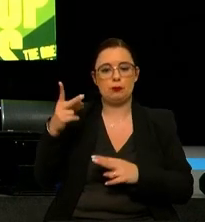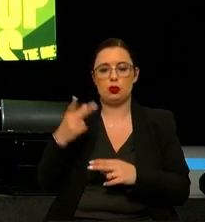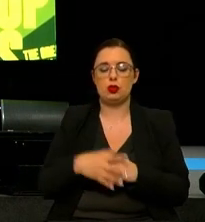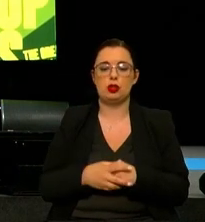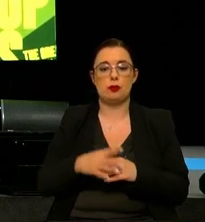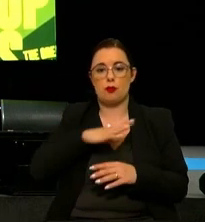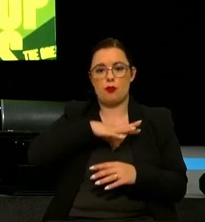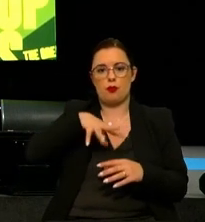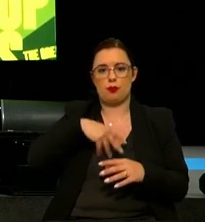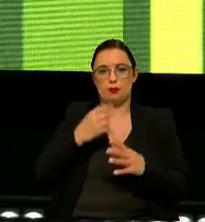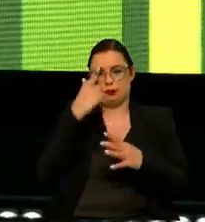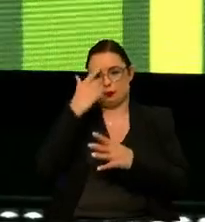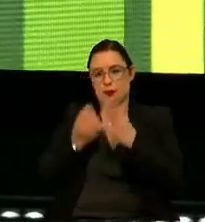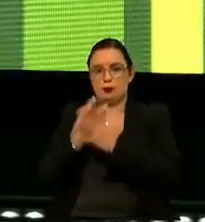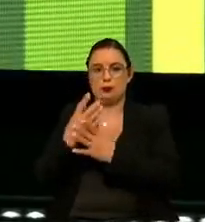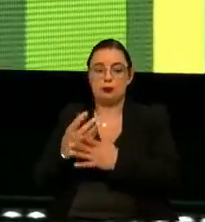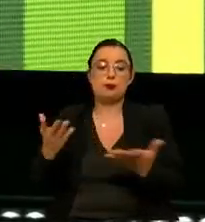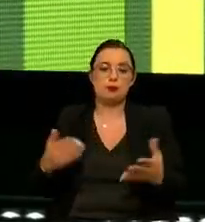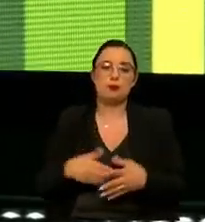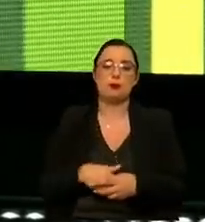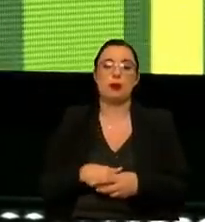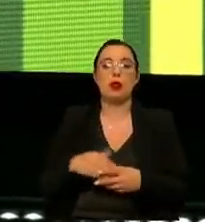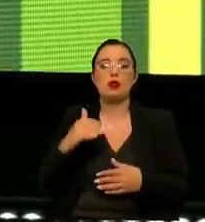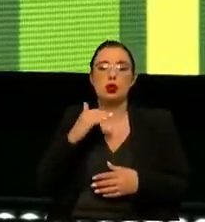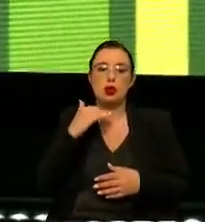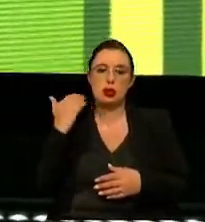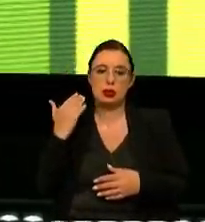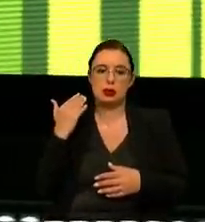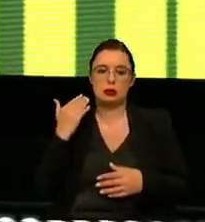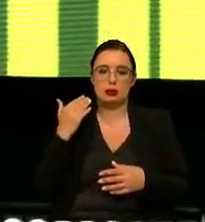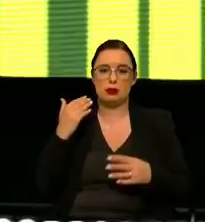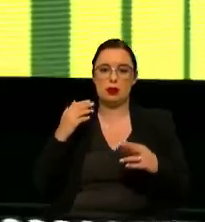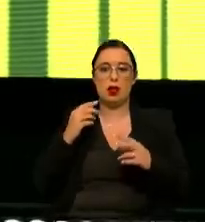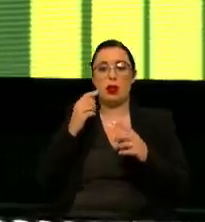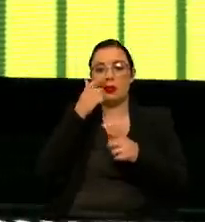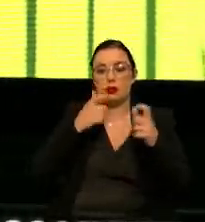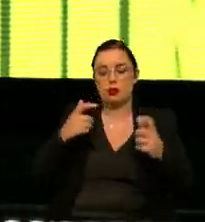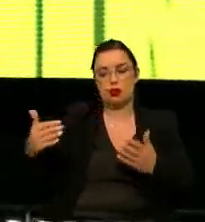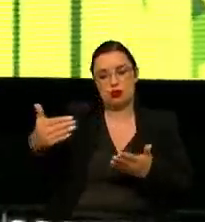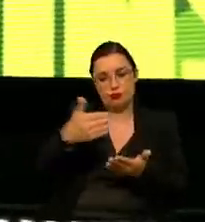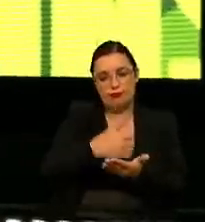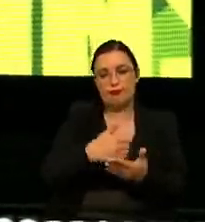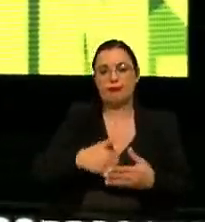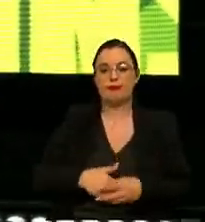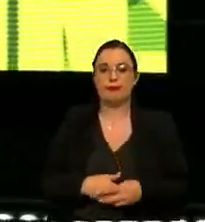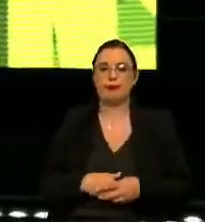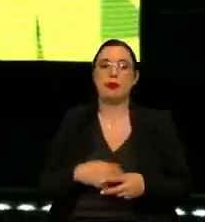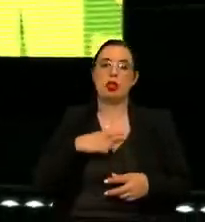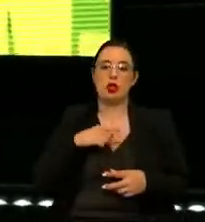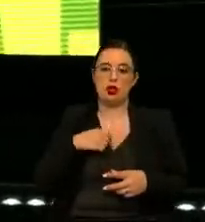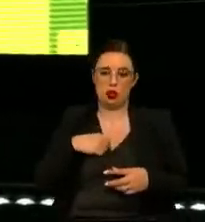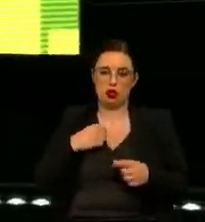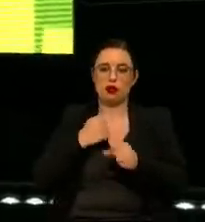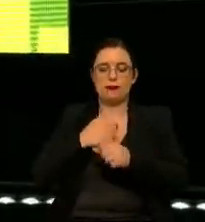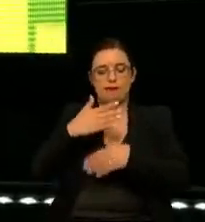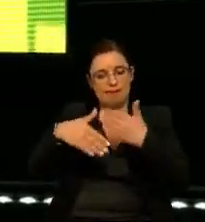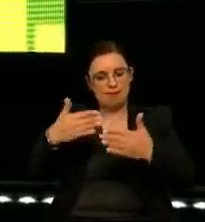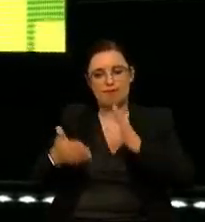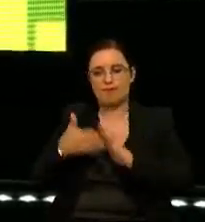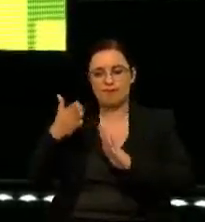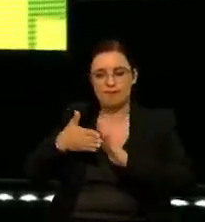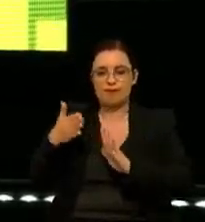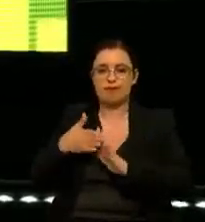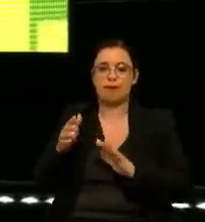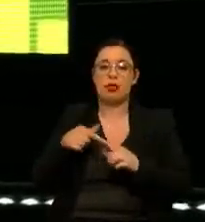in the world, also to attract that talent pool of people that are going to be boosting our acceleration in